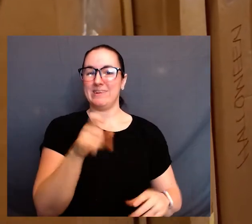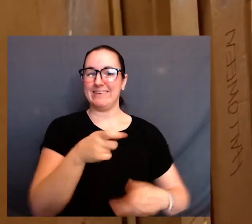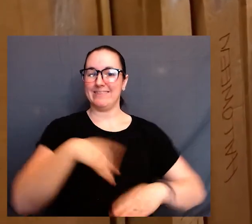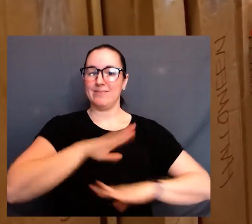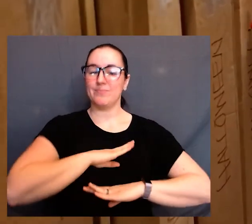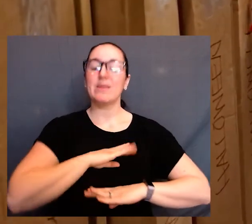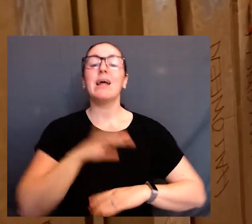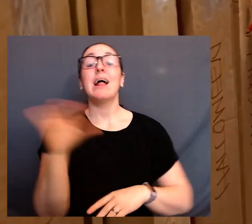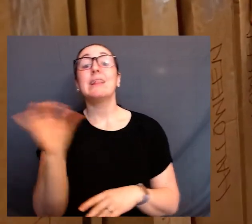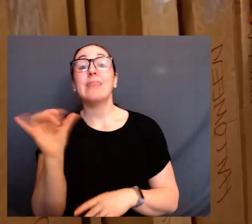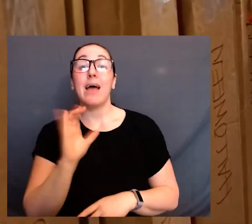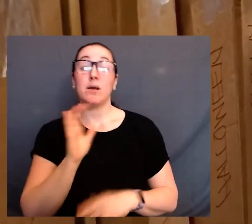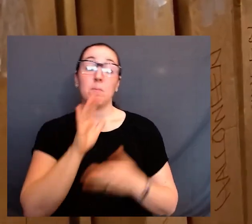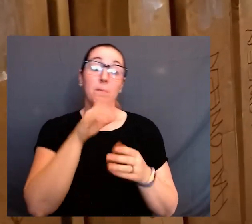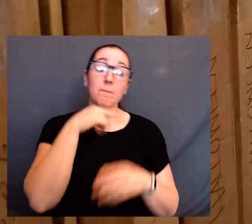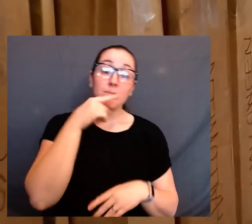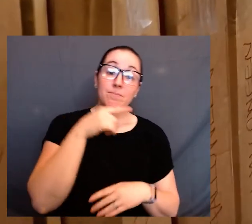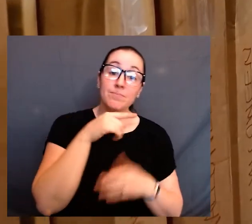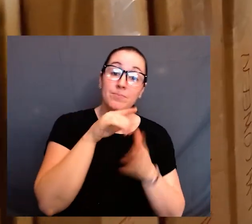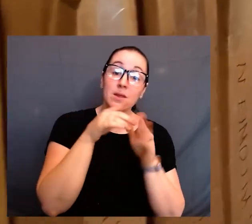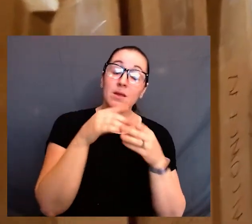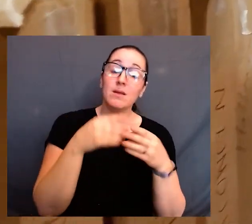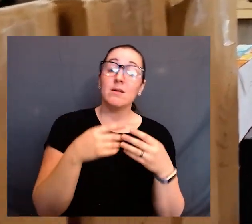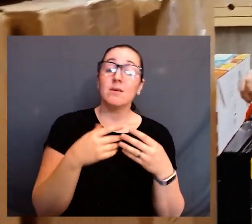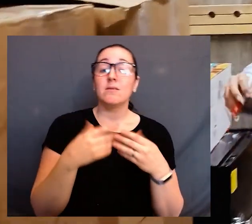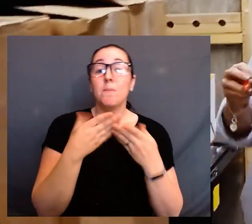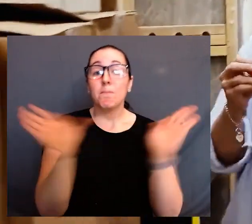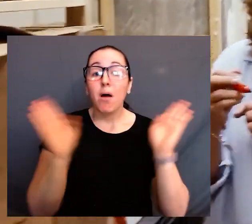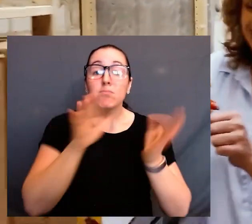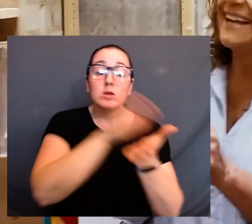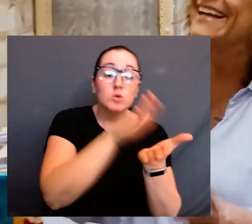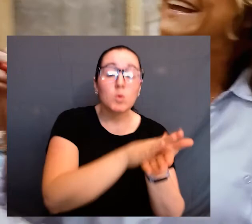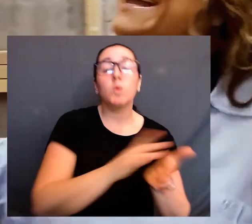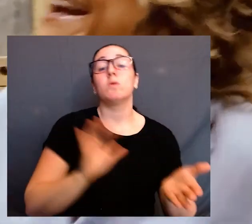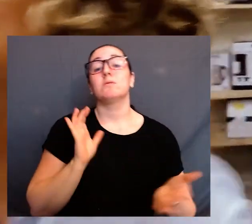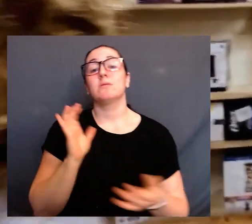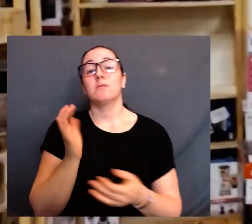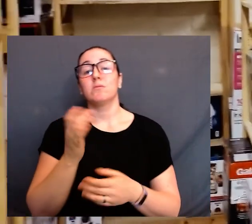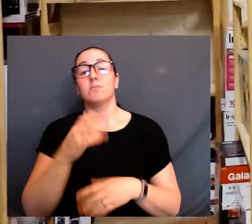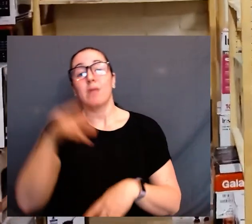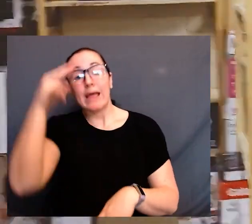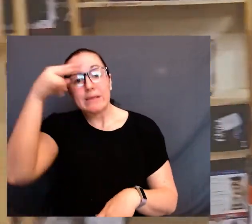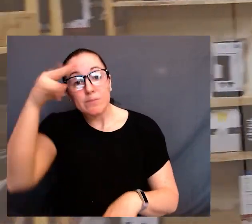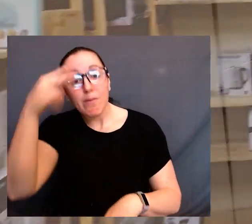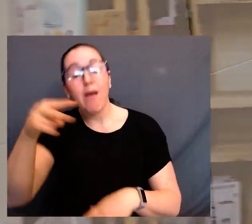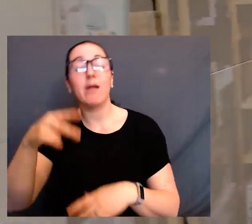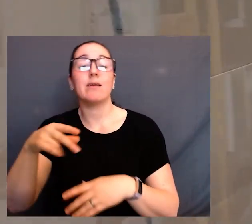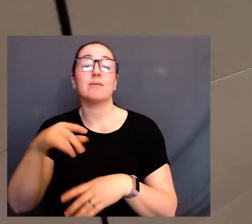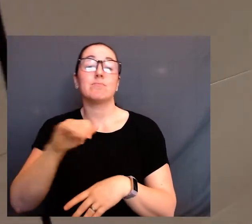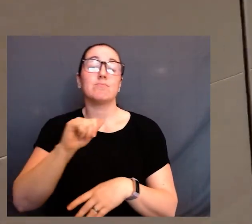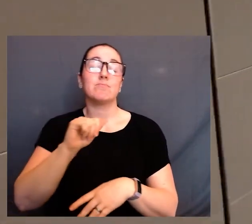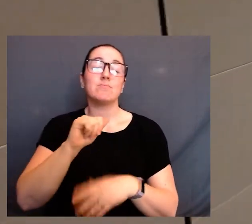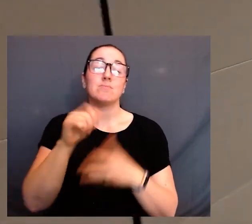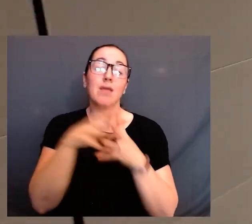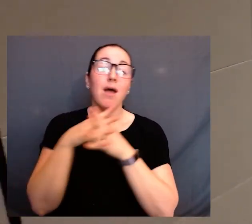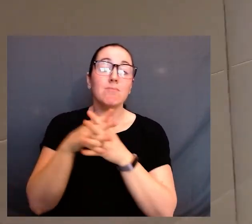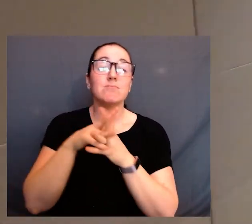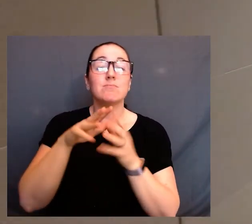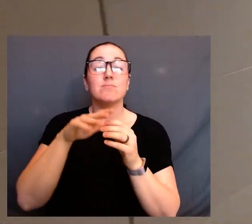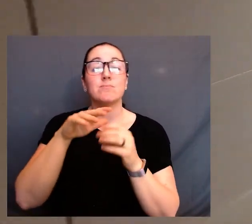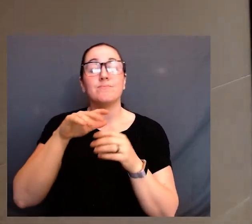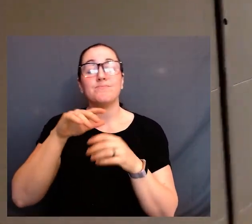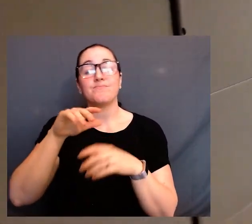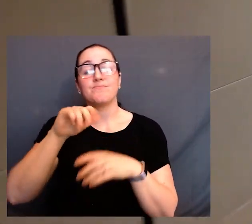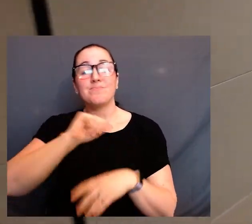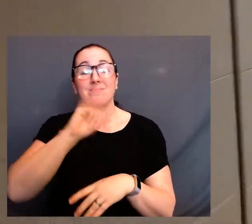Churches, public schools, Department of Child Safety, local Hispanic and African American churches. In all, we distribute these supplies into a